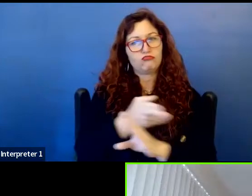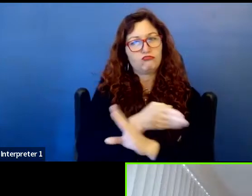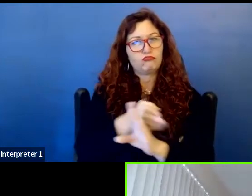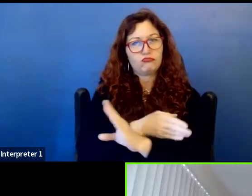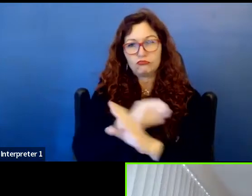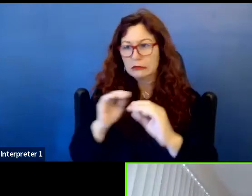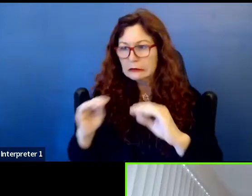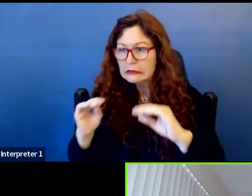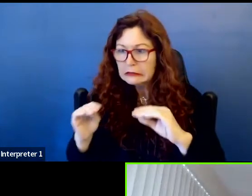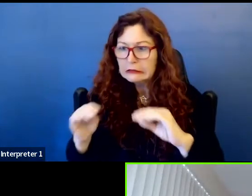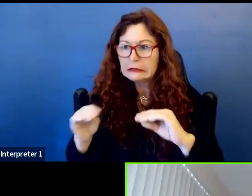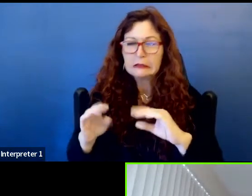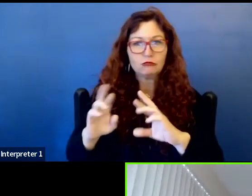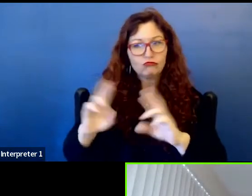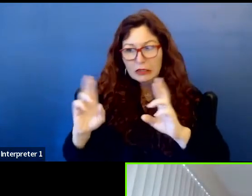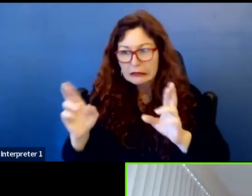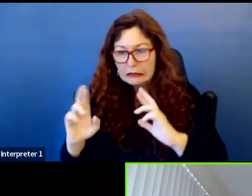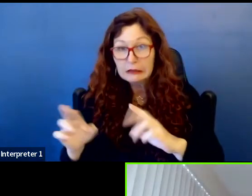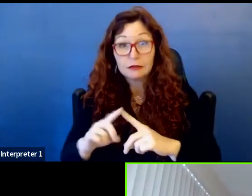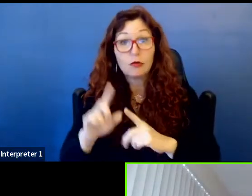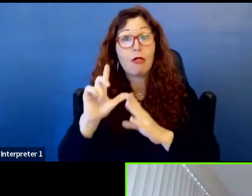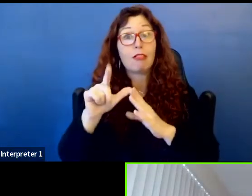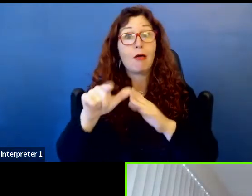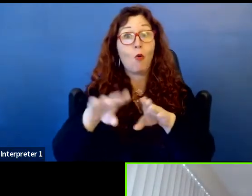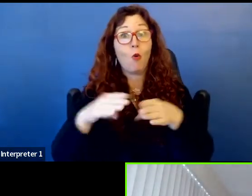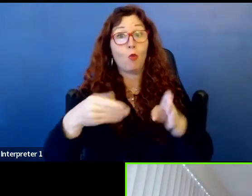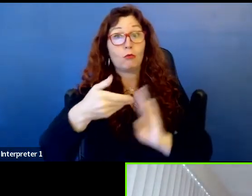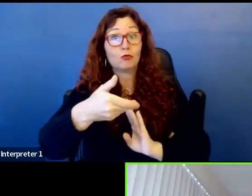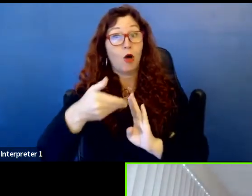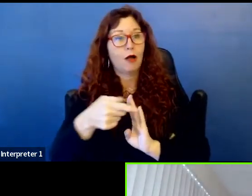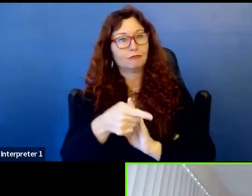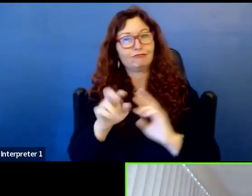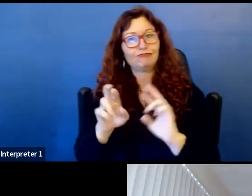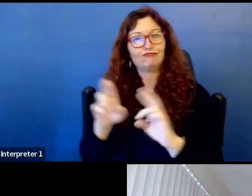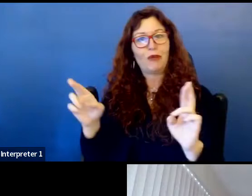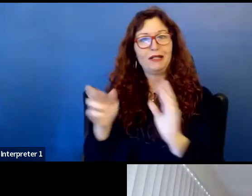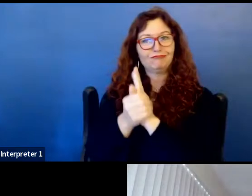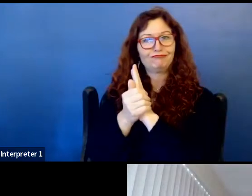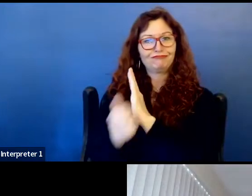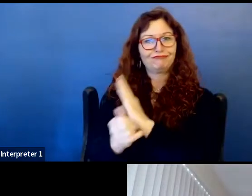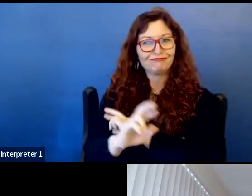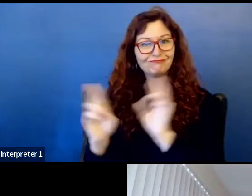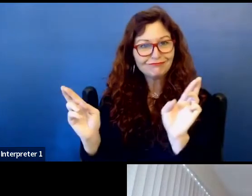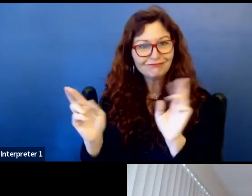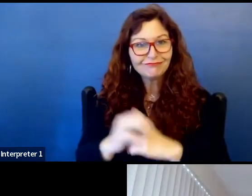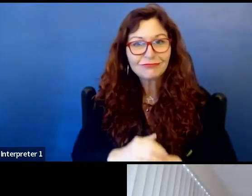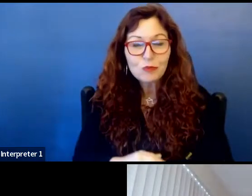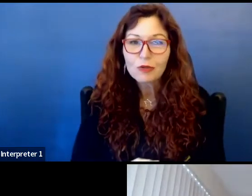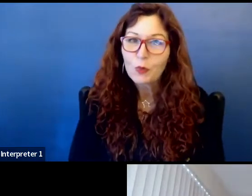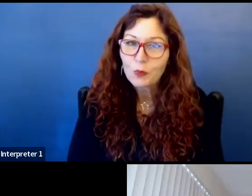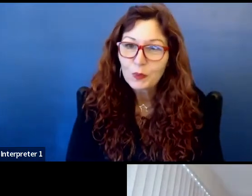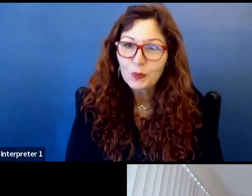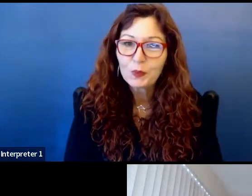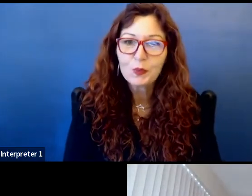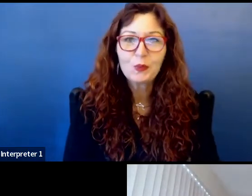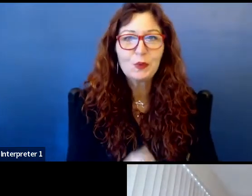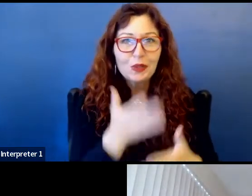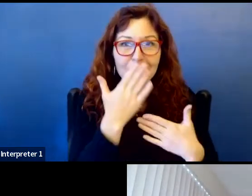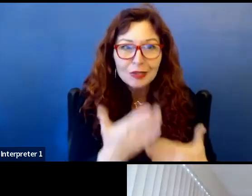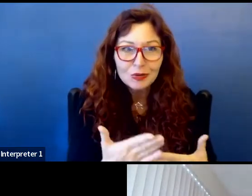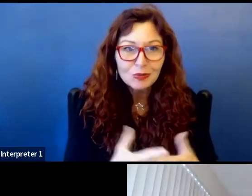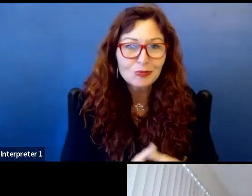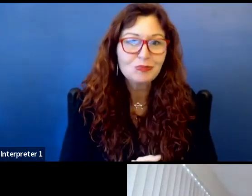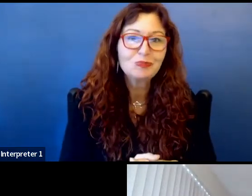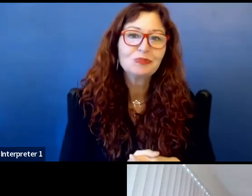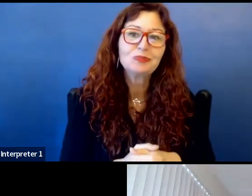want to underscore this is a collective community effort well thank you so much for that and i guess um i'd